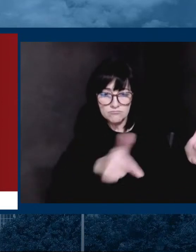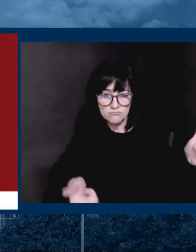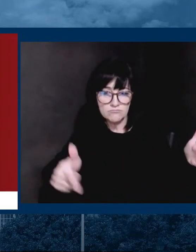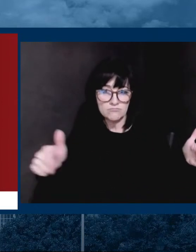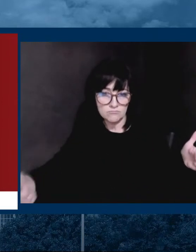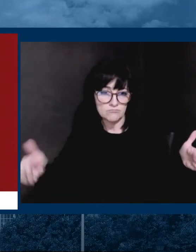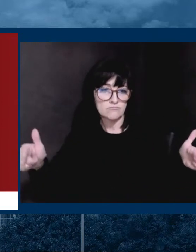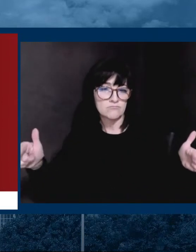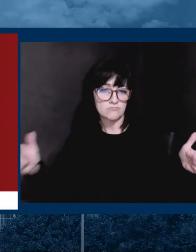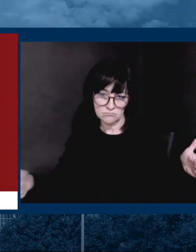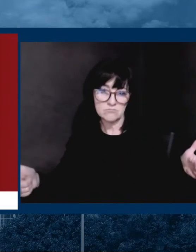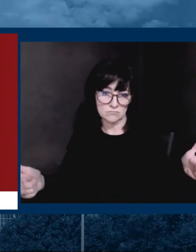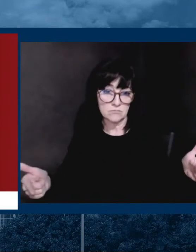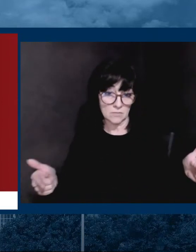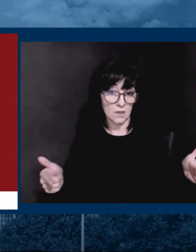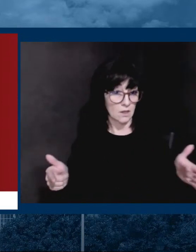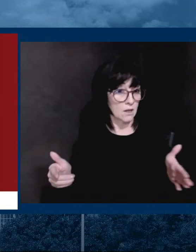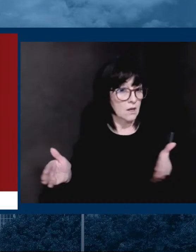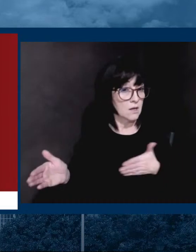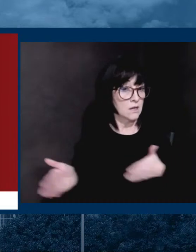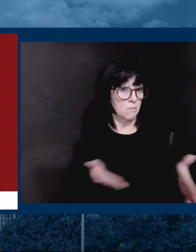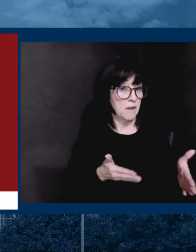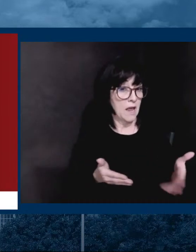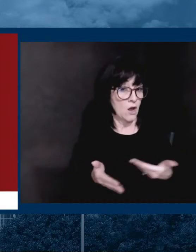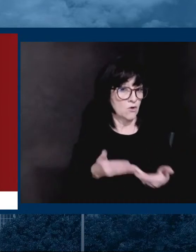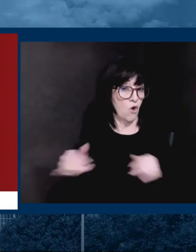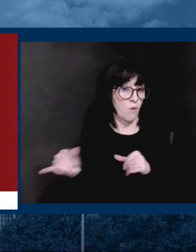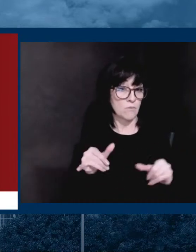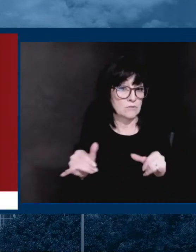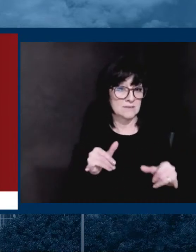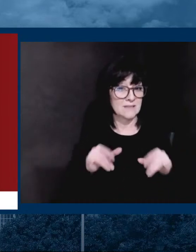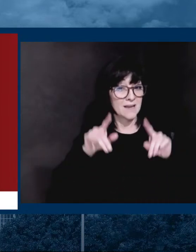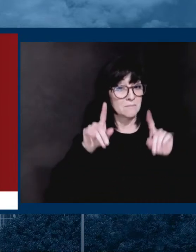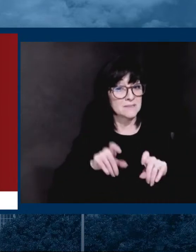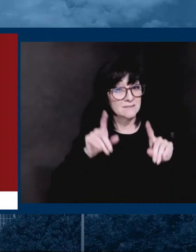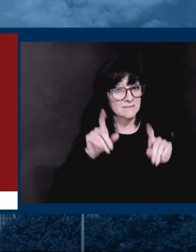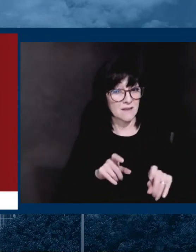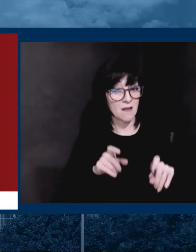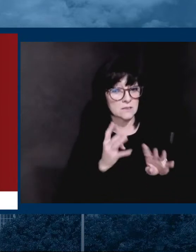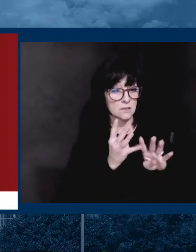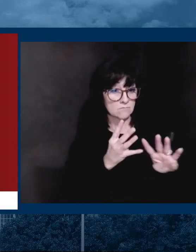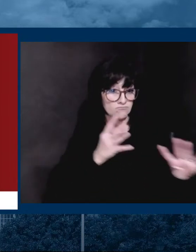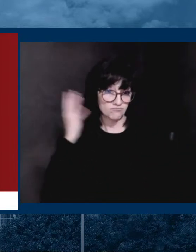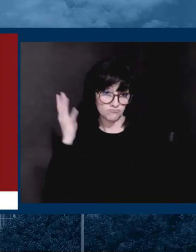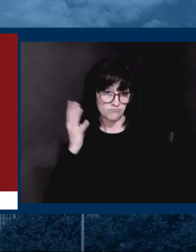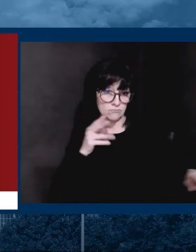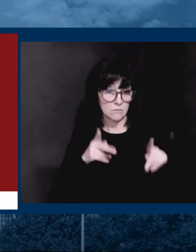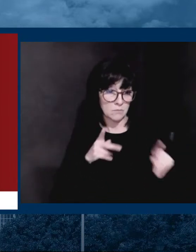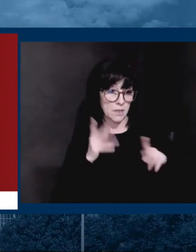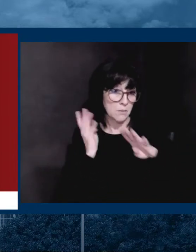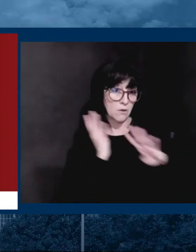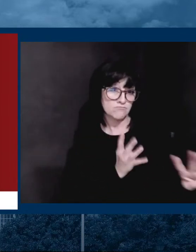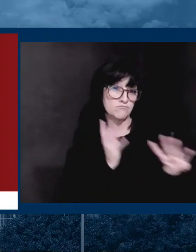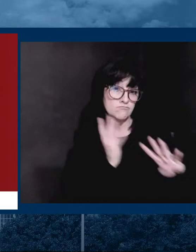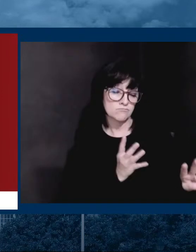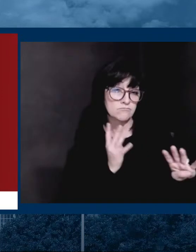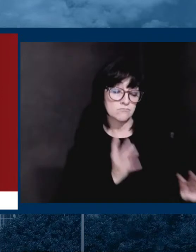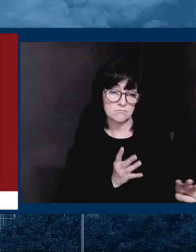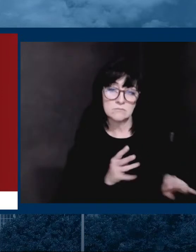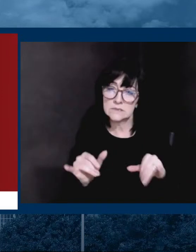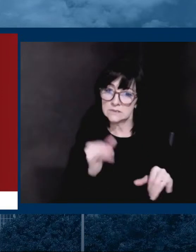vaccinations, much like we do testing. A little bit more challenging enterprise for sure than testing in terms of